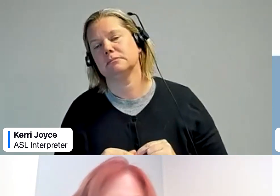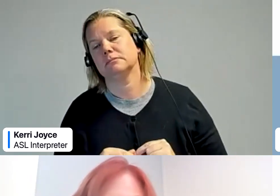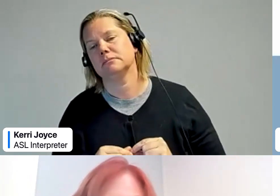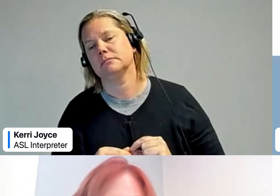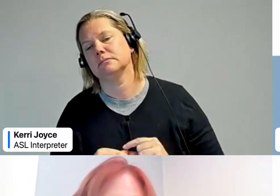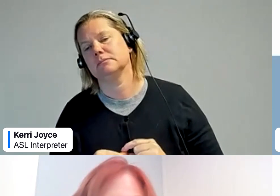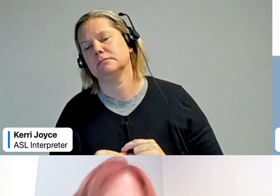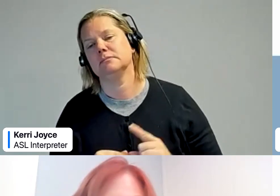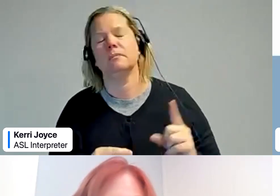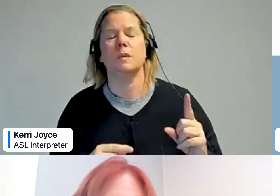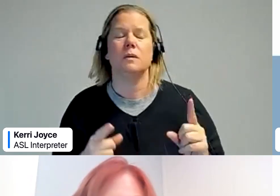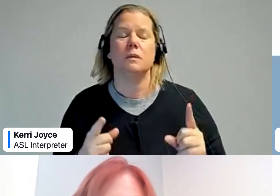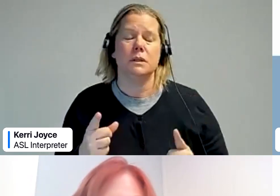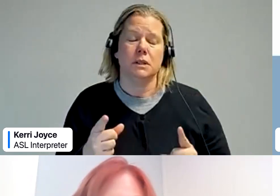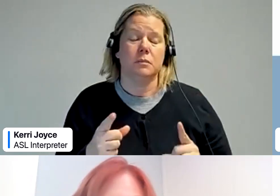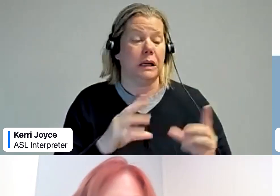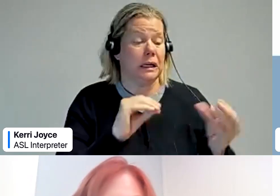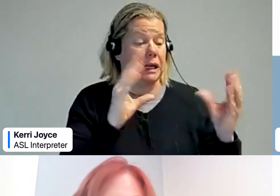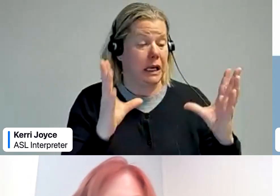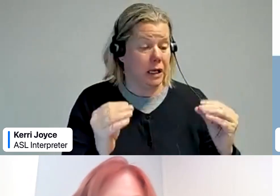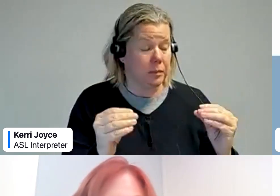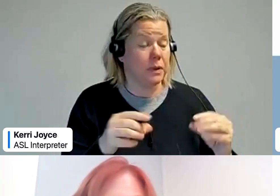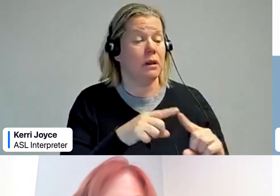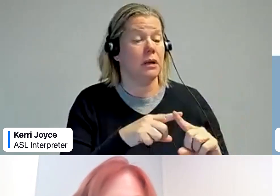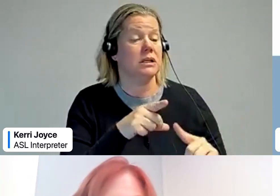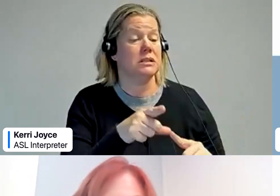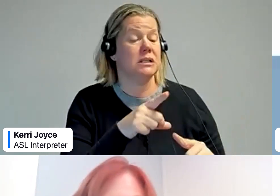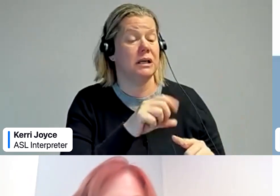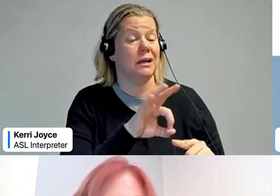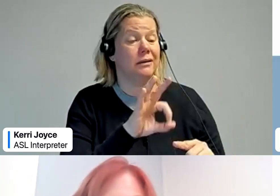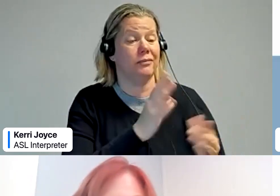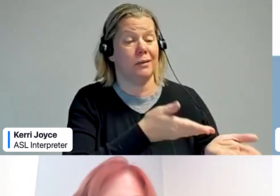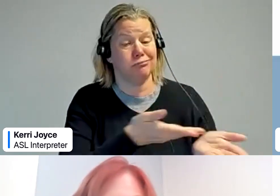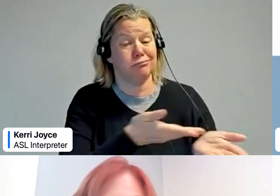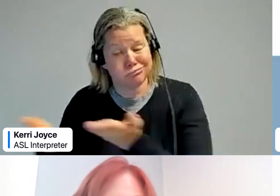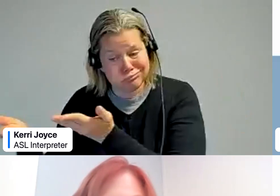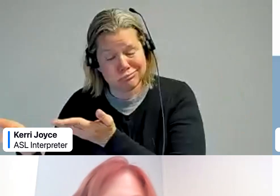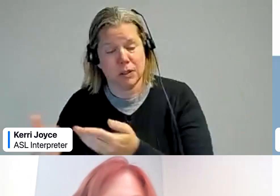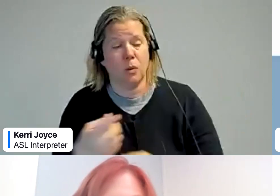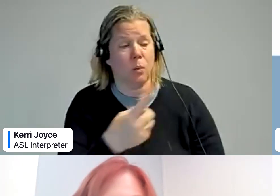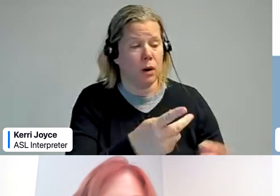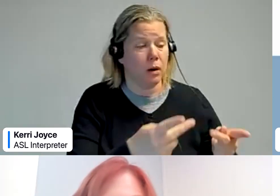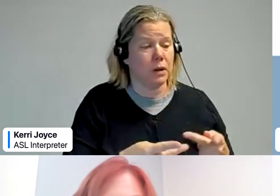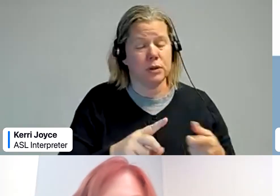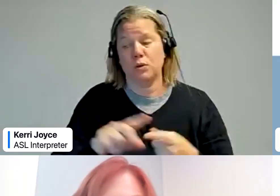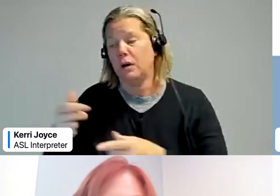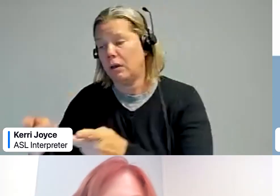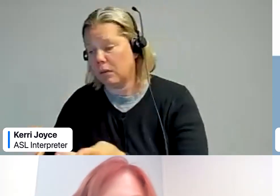one place to another at a calm pace and with no treatment going on. What we're talking about is the